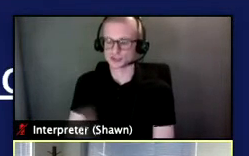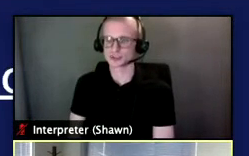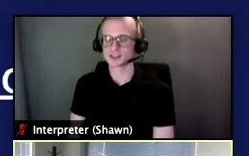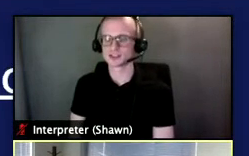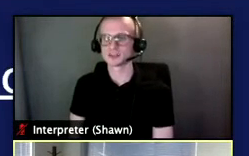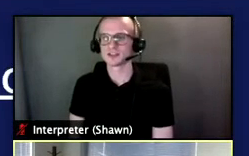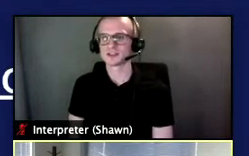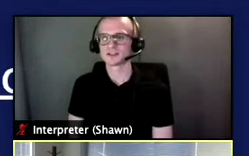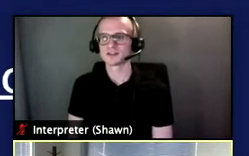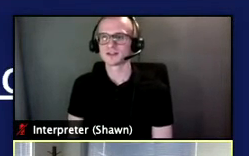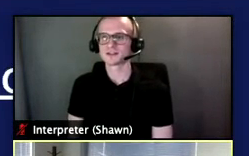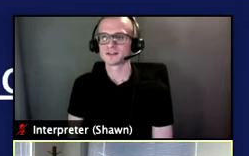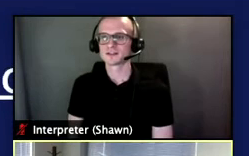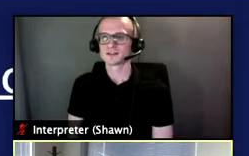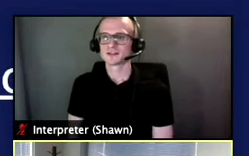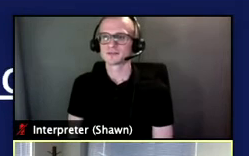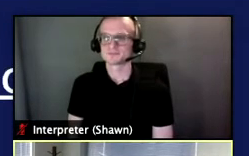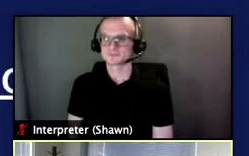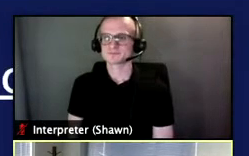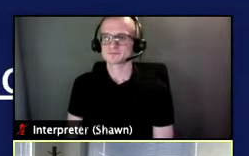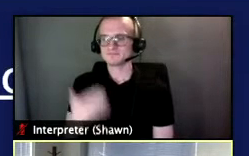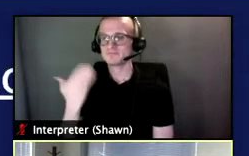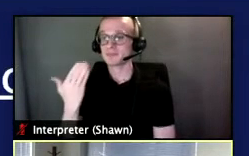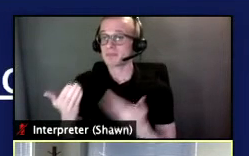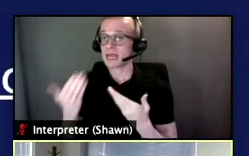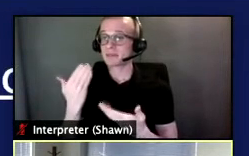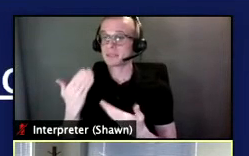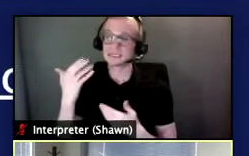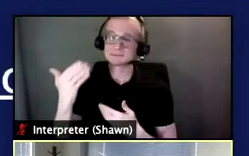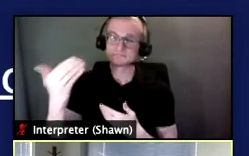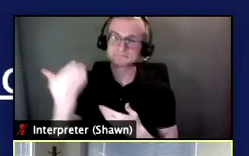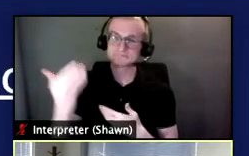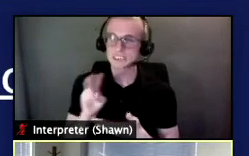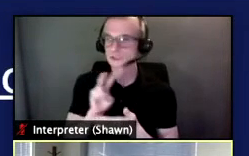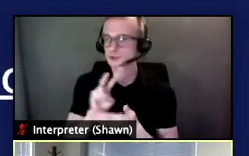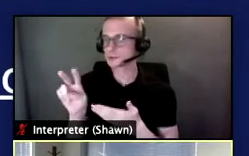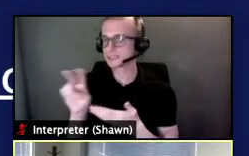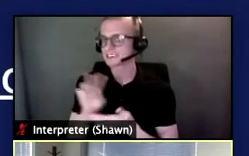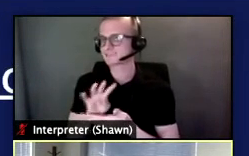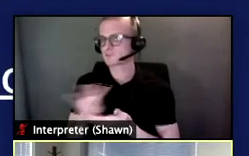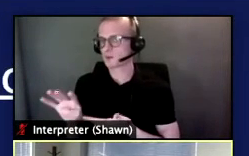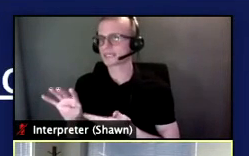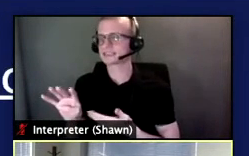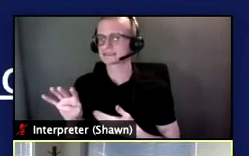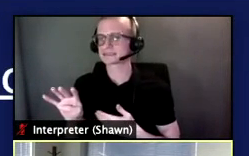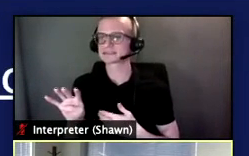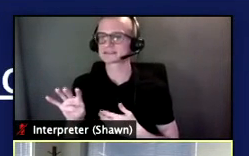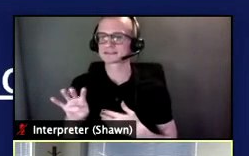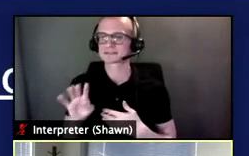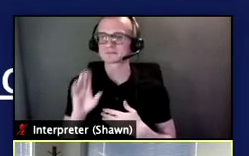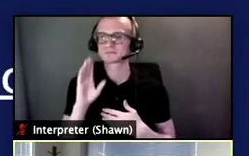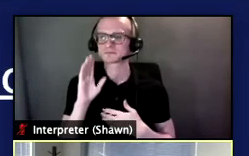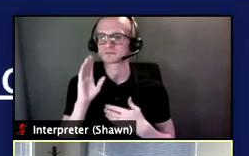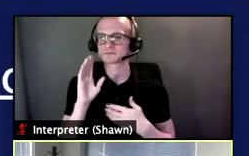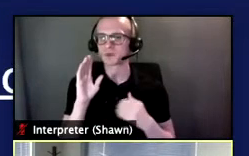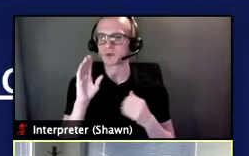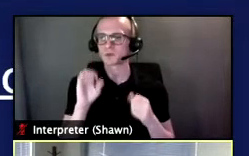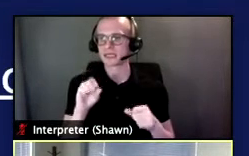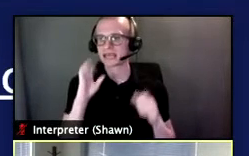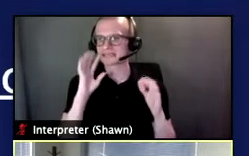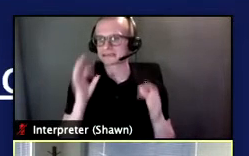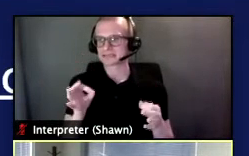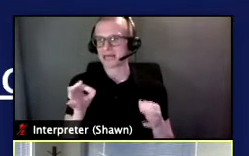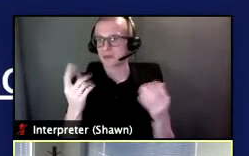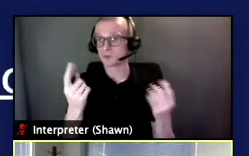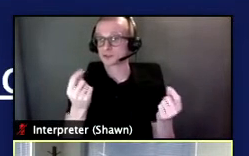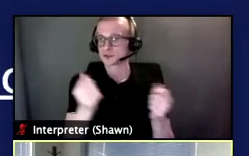We'll get 2 to 4 weeks depending on which facilities that we're looking at. The smaller facilities, a couple of weeks to